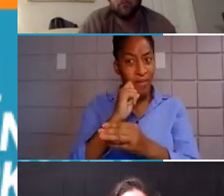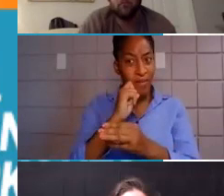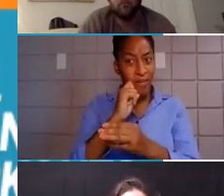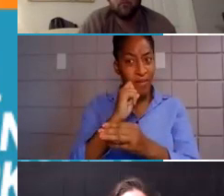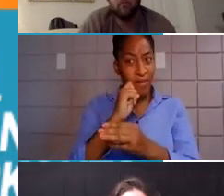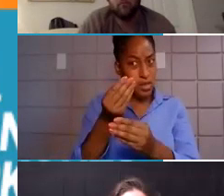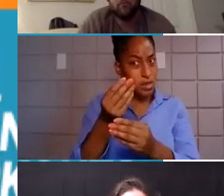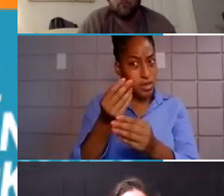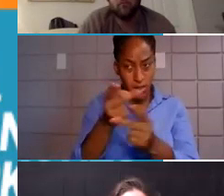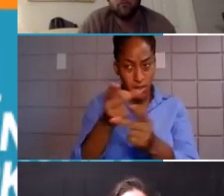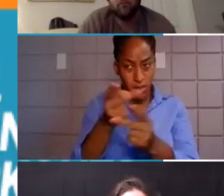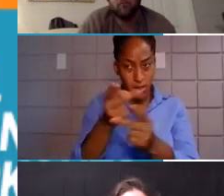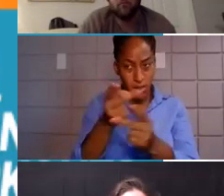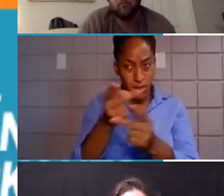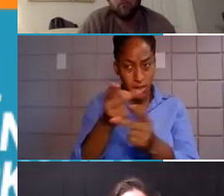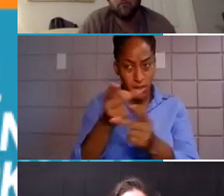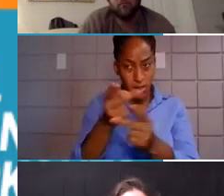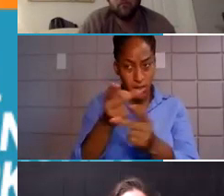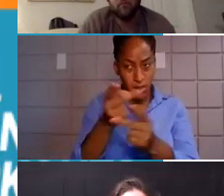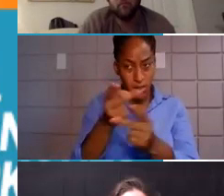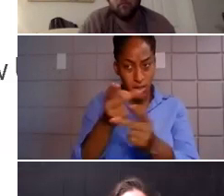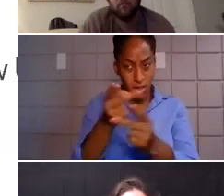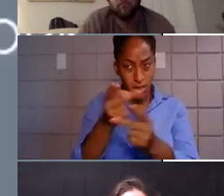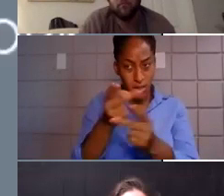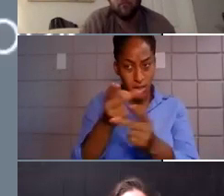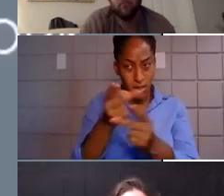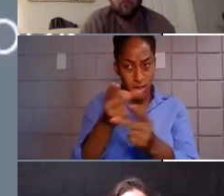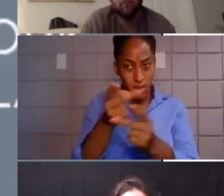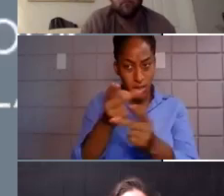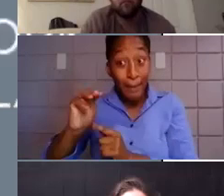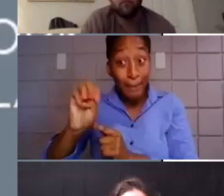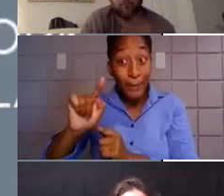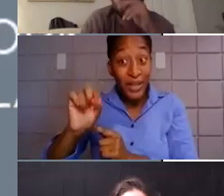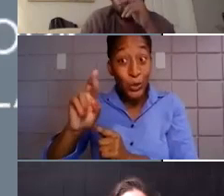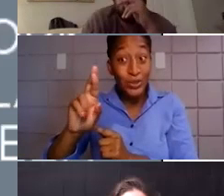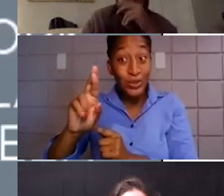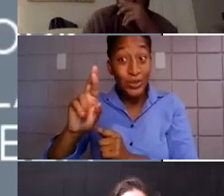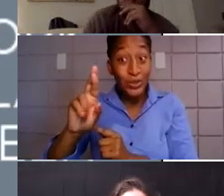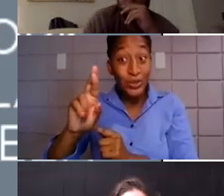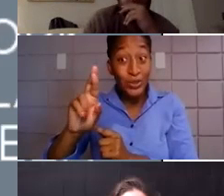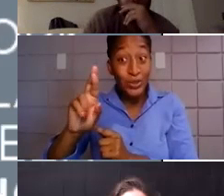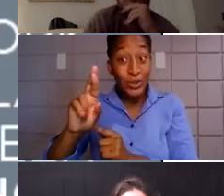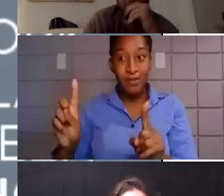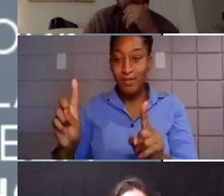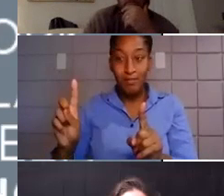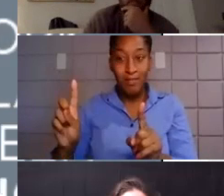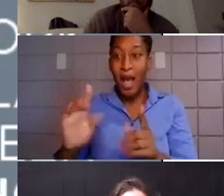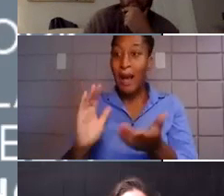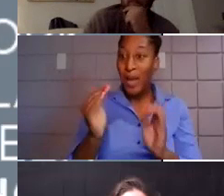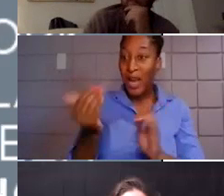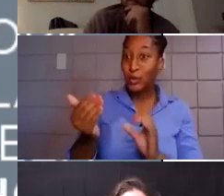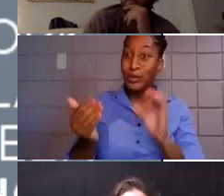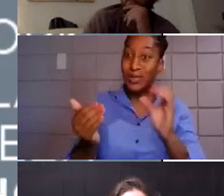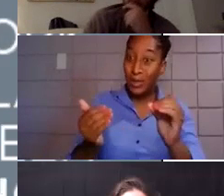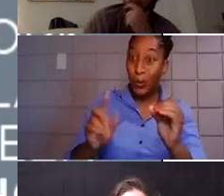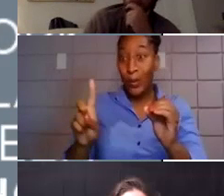bit, that's a 20 meters difference, which is, you know, reasonable to say somewhere that